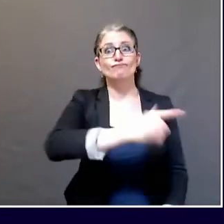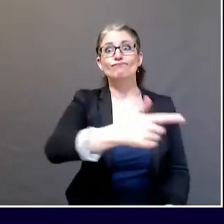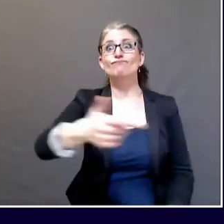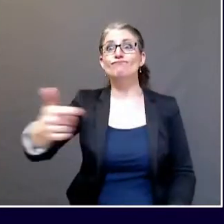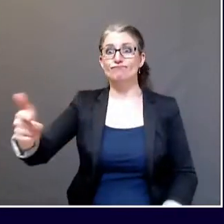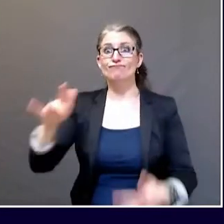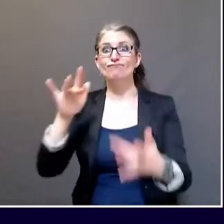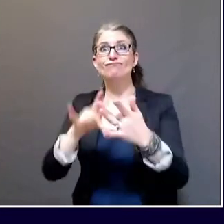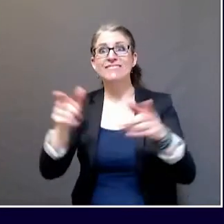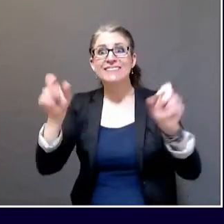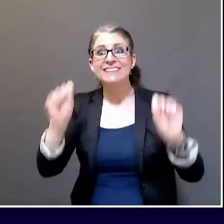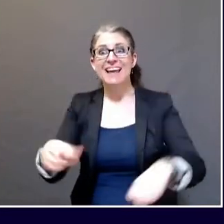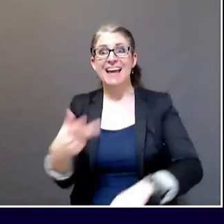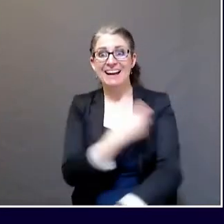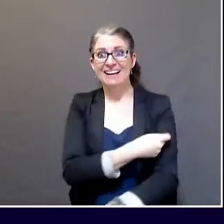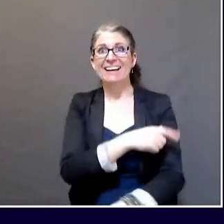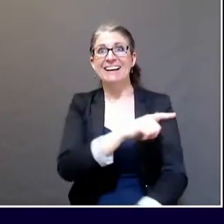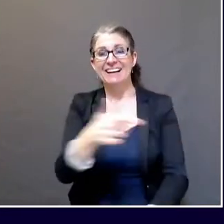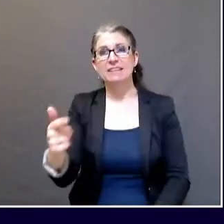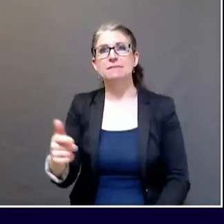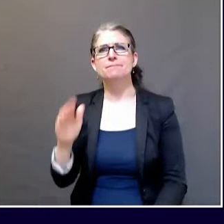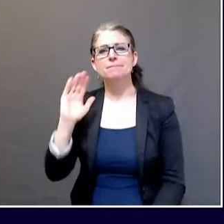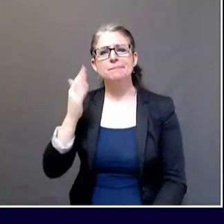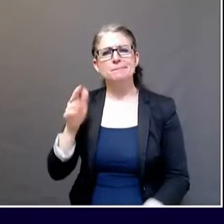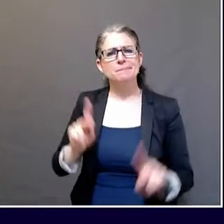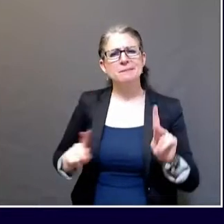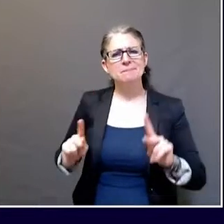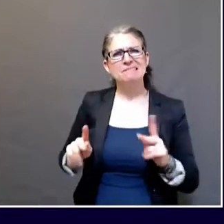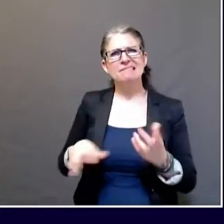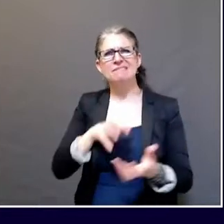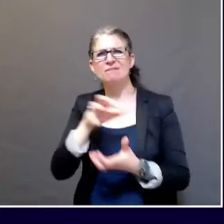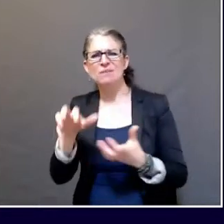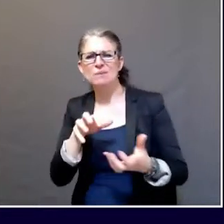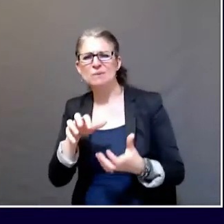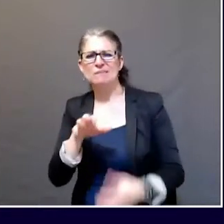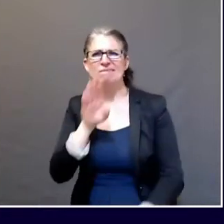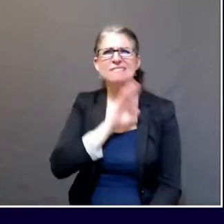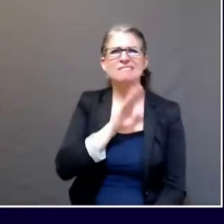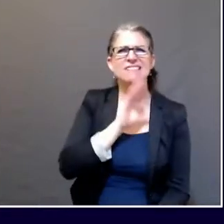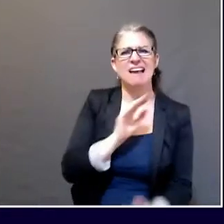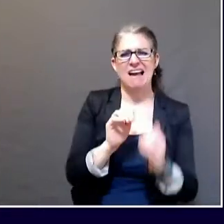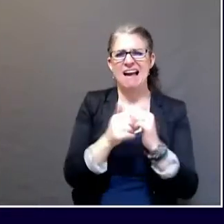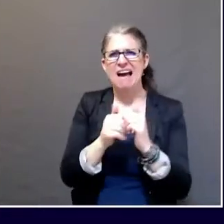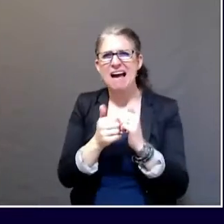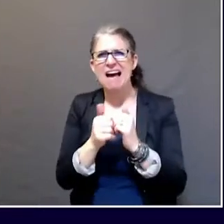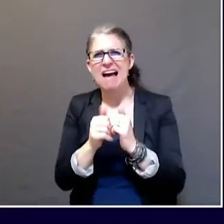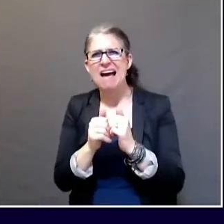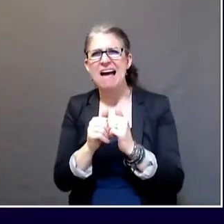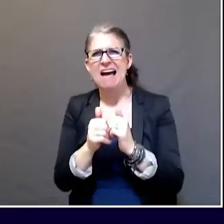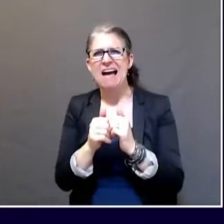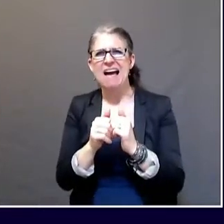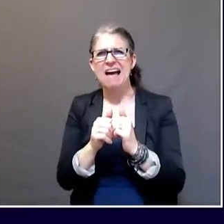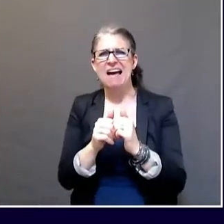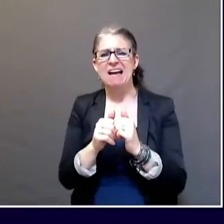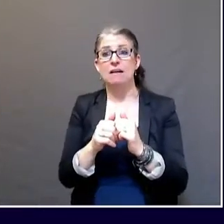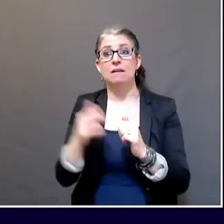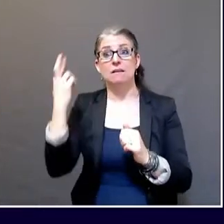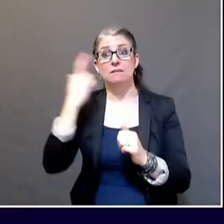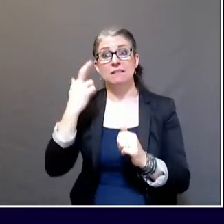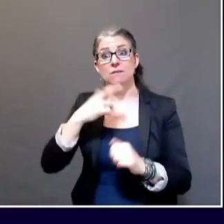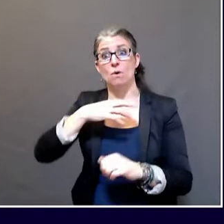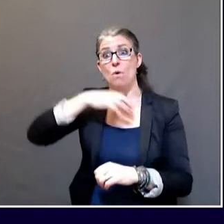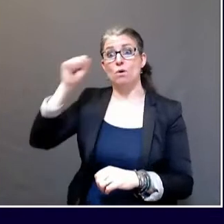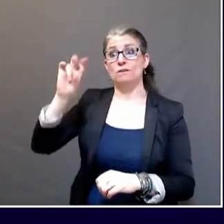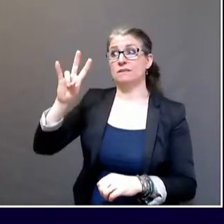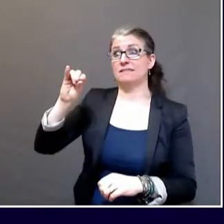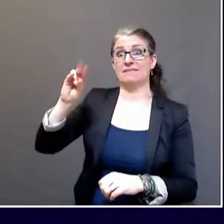Some seniors may not have access to the internet or they don't know how to use it. Some of these people say they've called into the 211 number for assistance